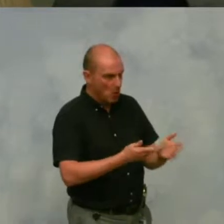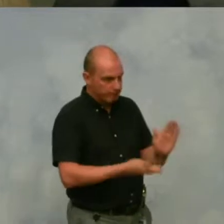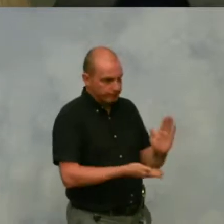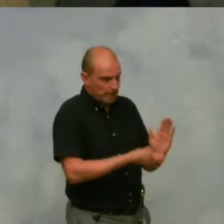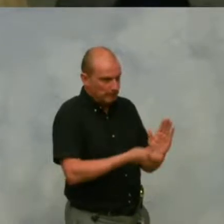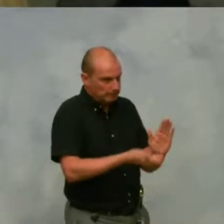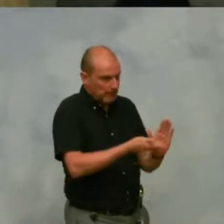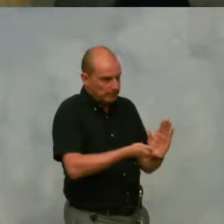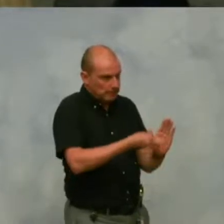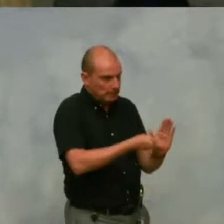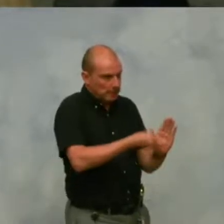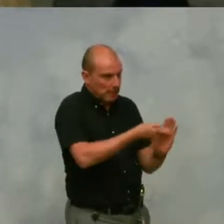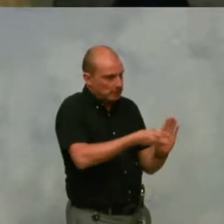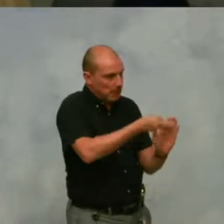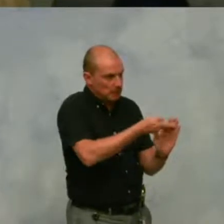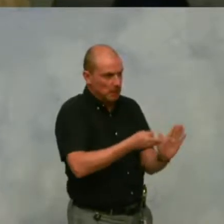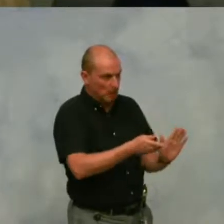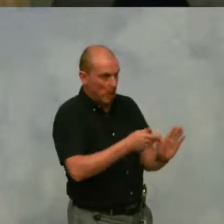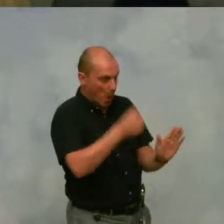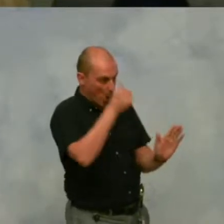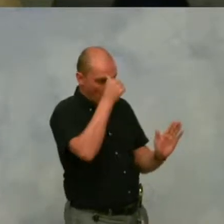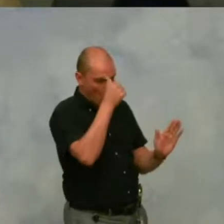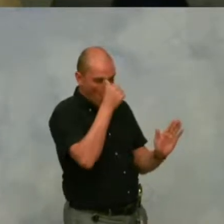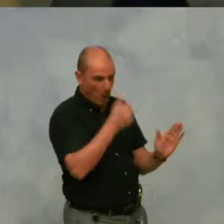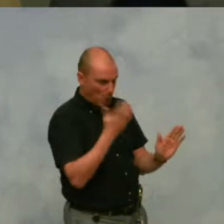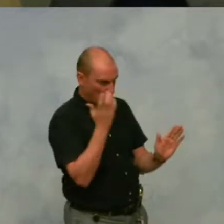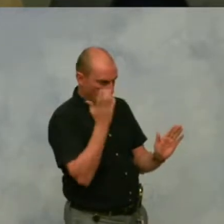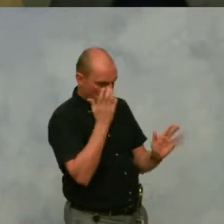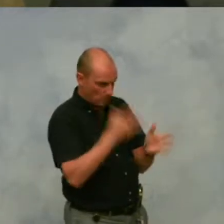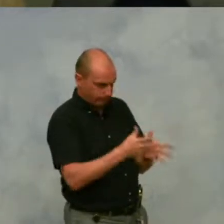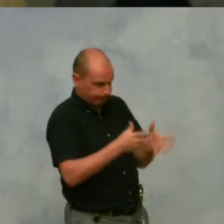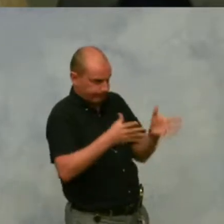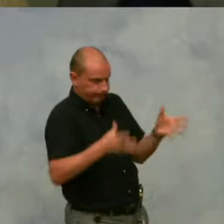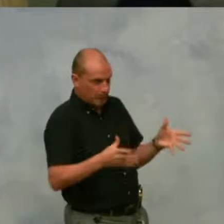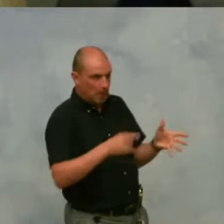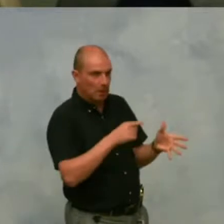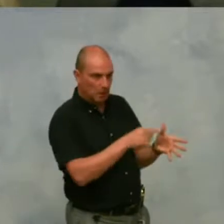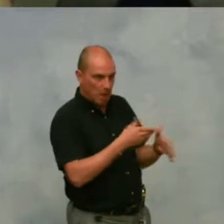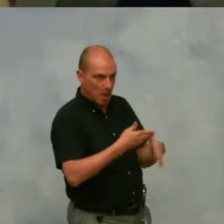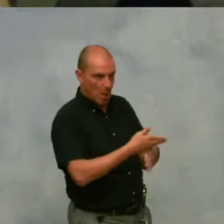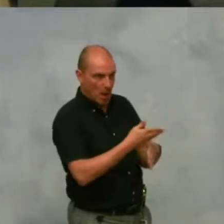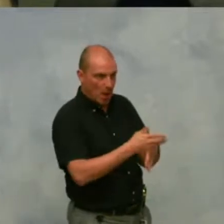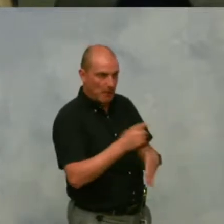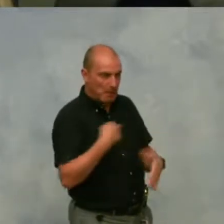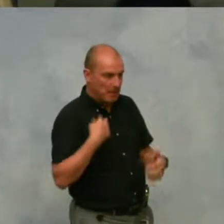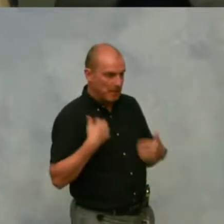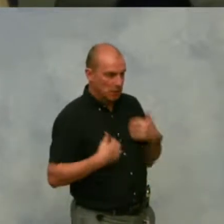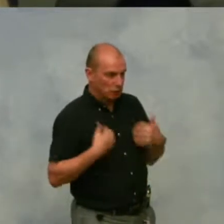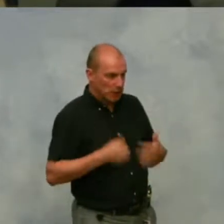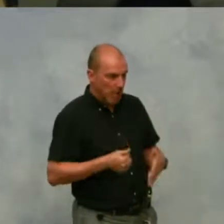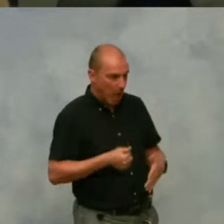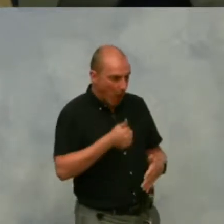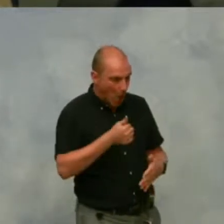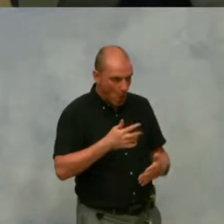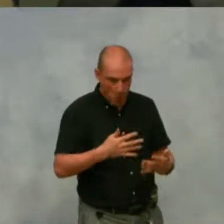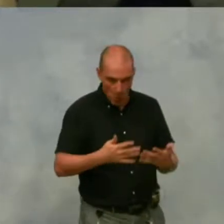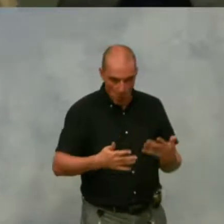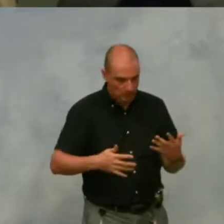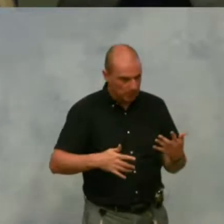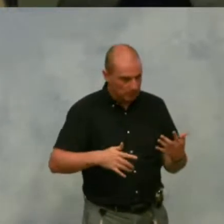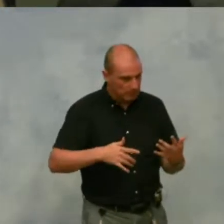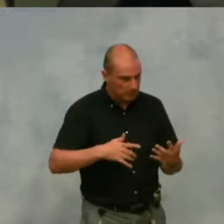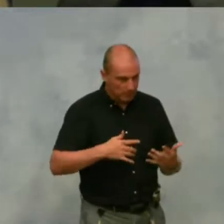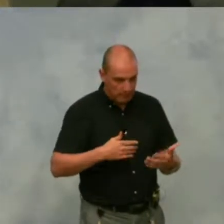IT resource. But I would be interested in seeing how these are moving forward, given that they are